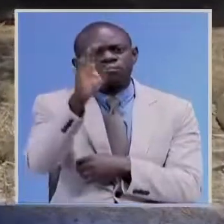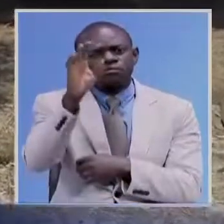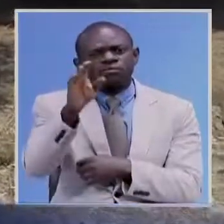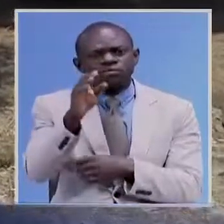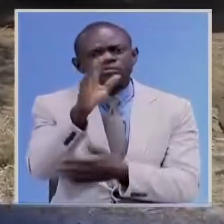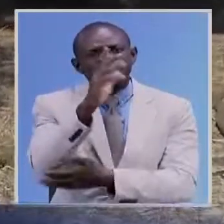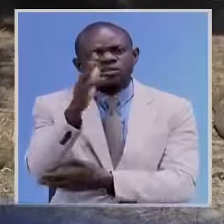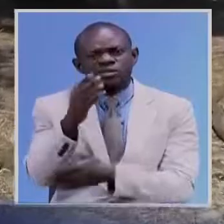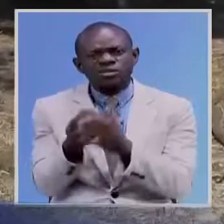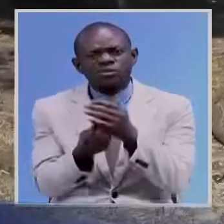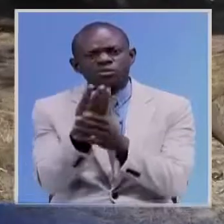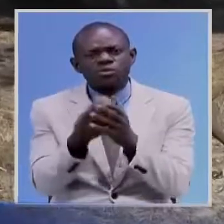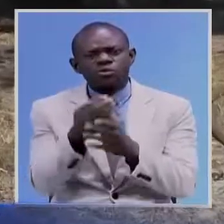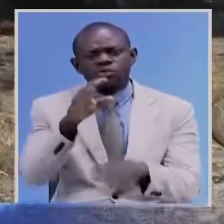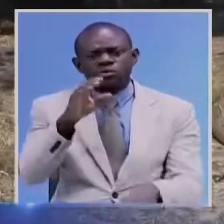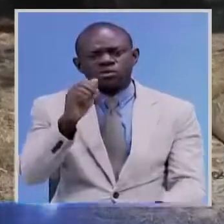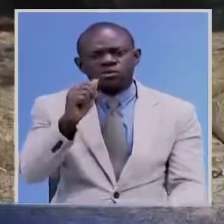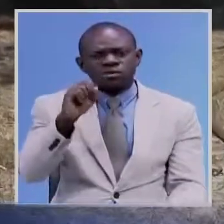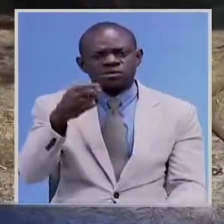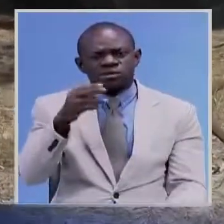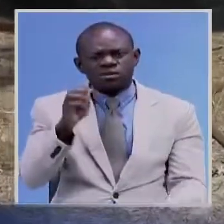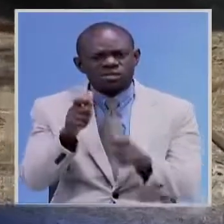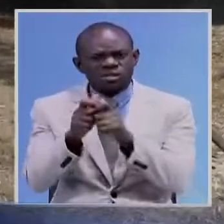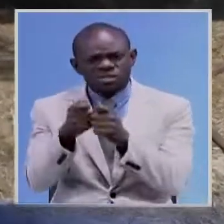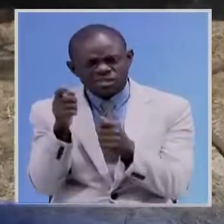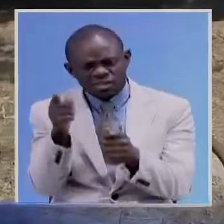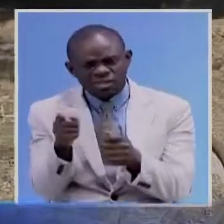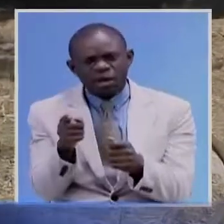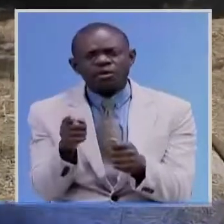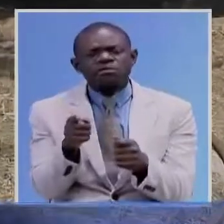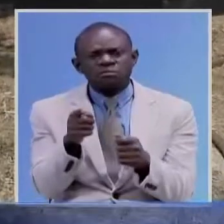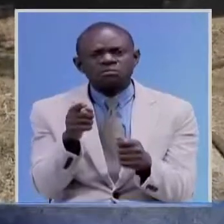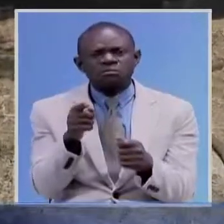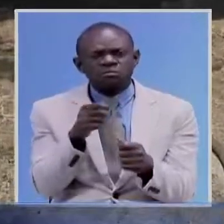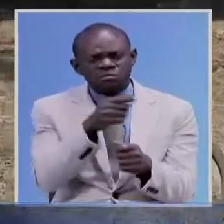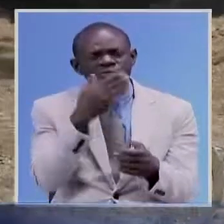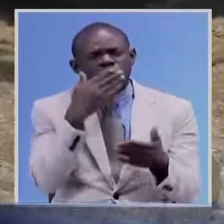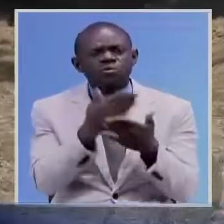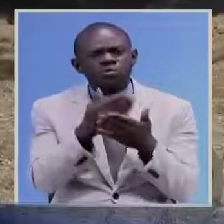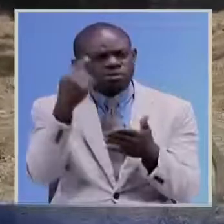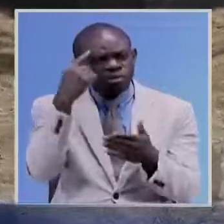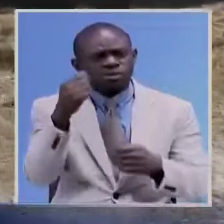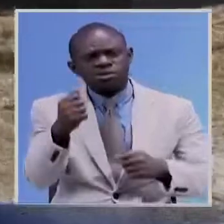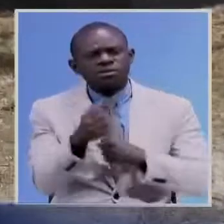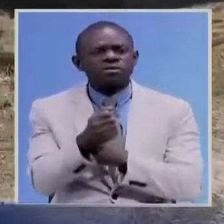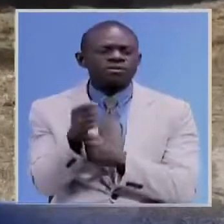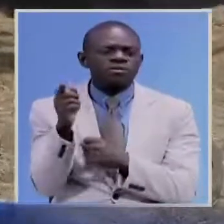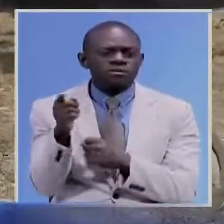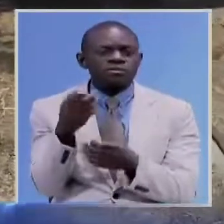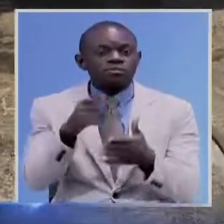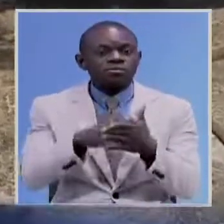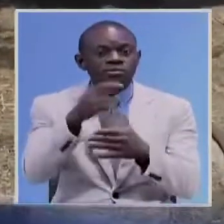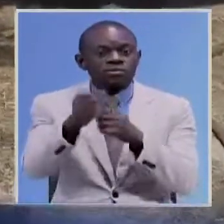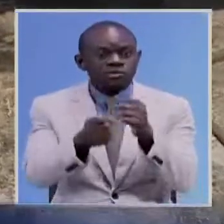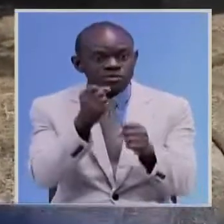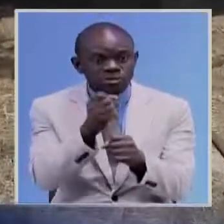initiative is up and running. We see ourselves, because what we've been told is that in about the next 2 years, we'll have like the